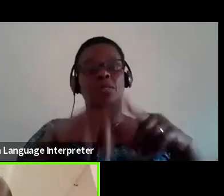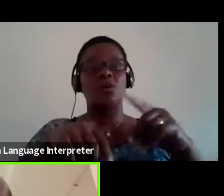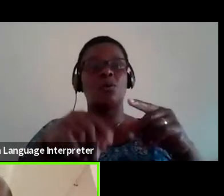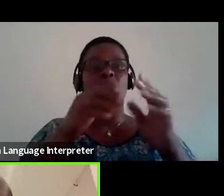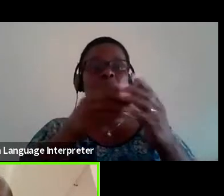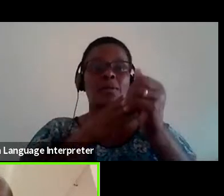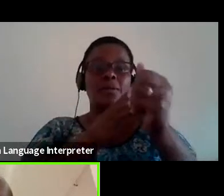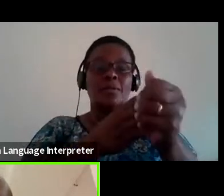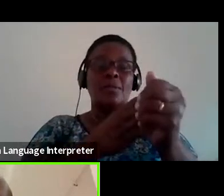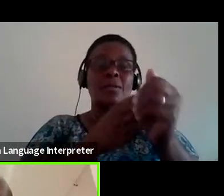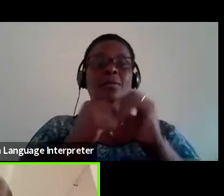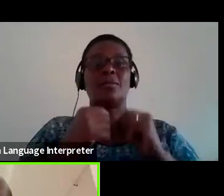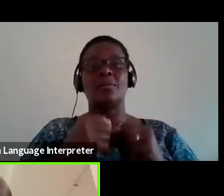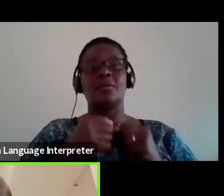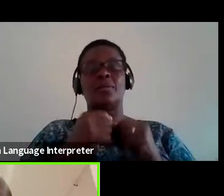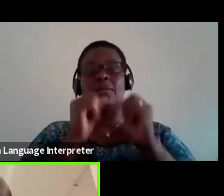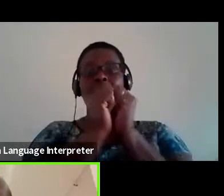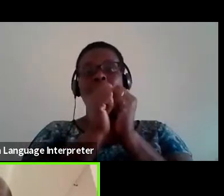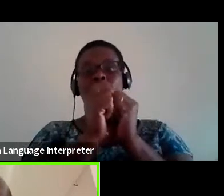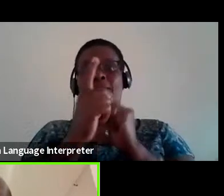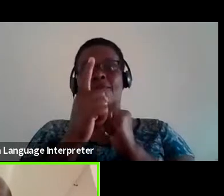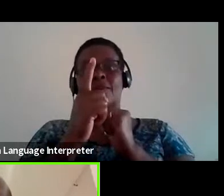countries. So we did survey